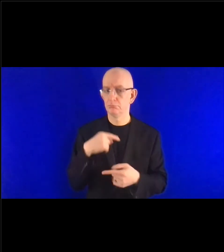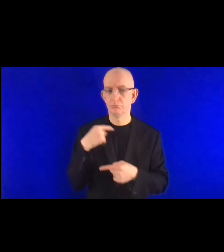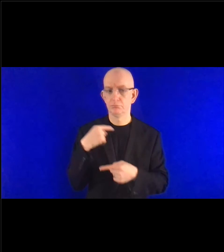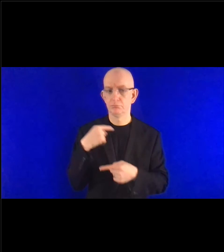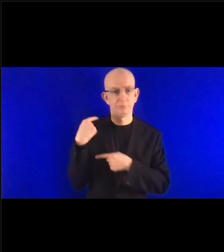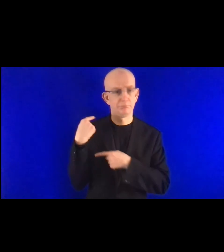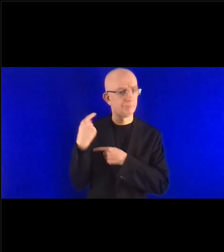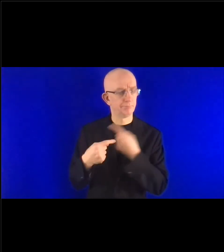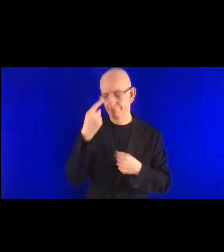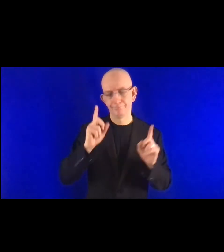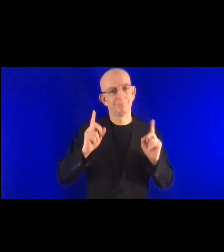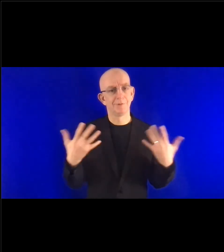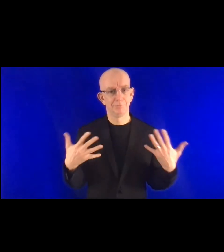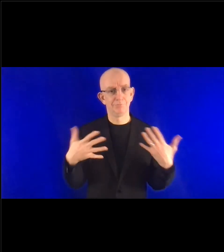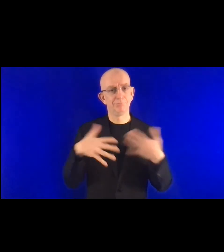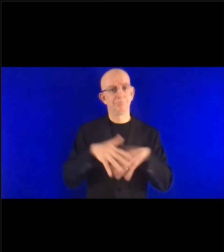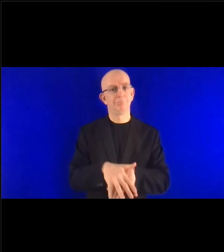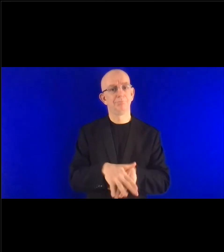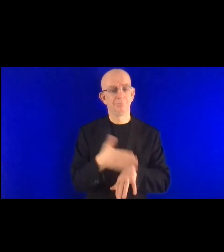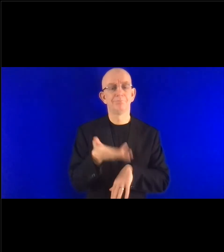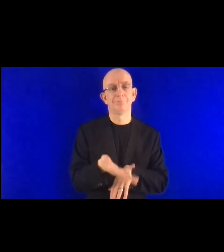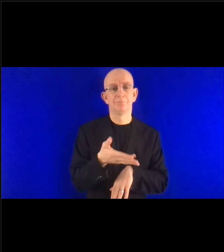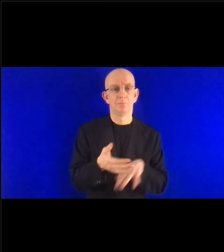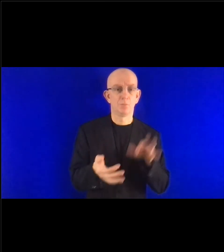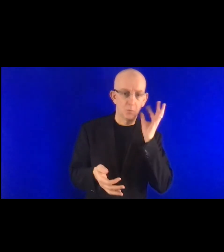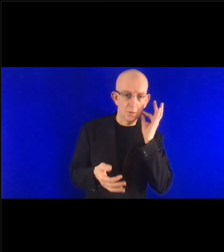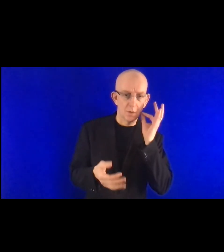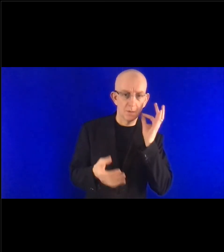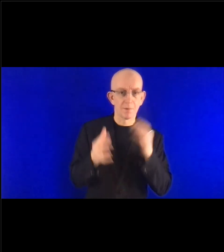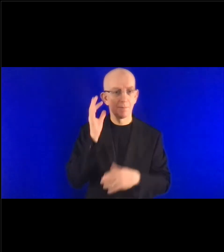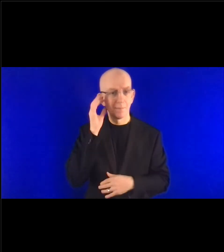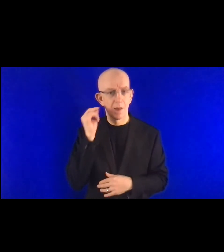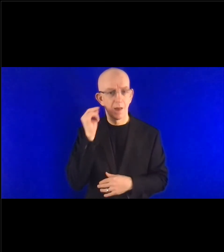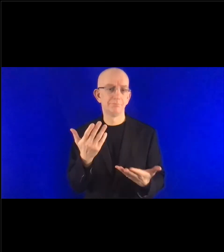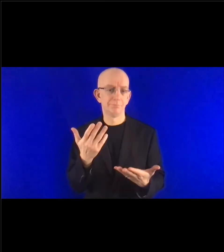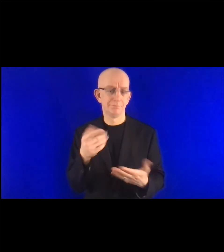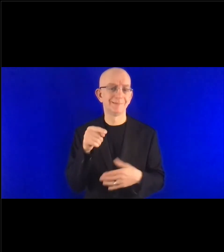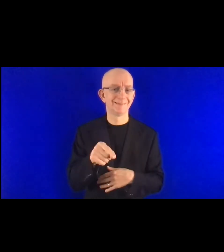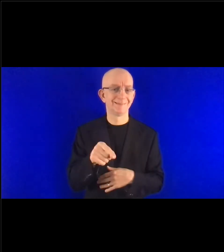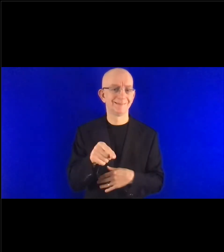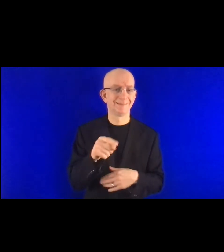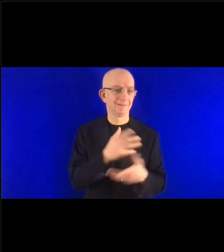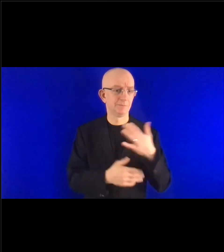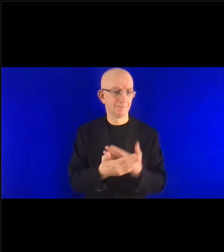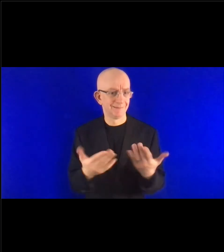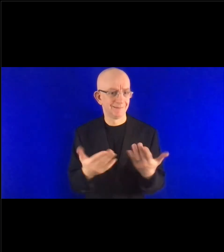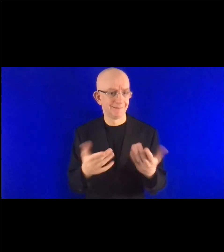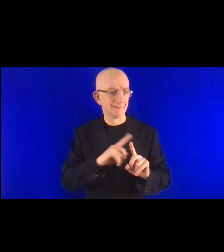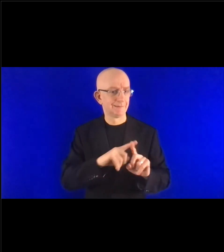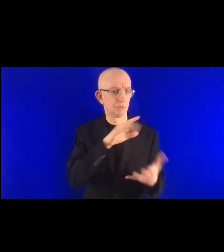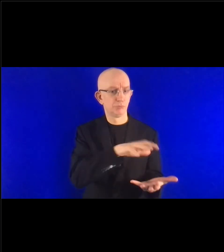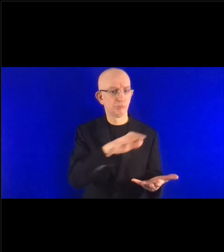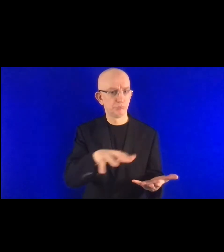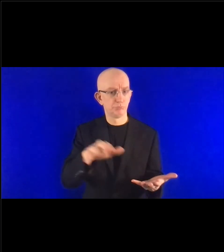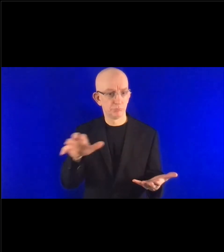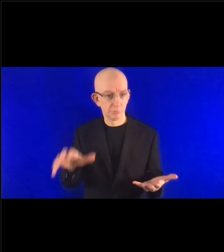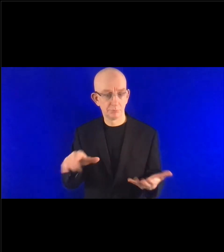scenarios. When it comes to rehabilitation, in many countries, including